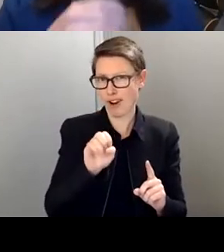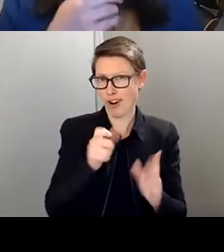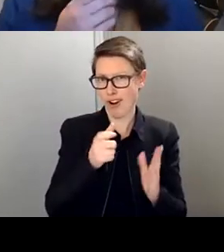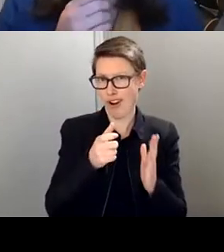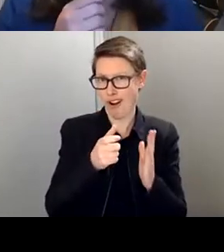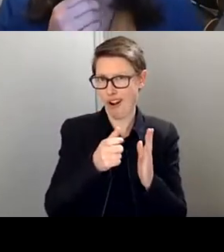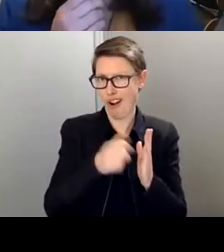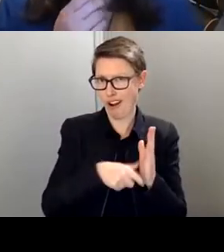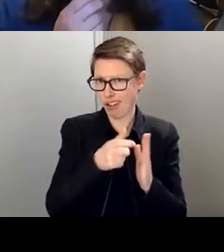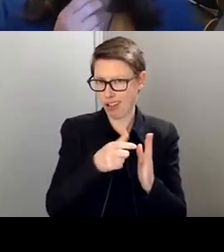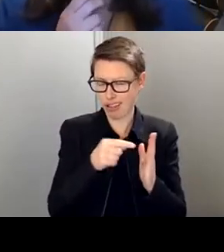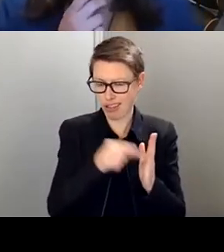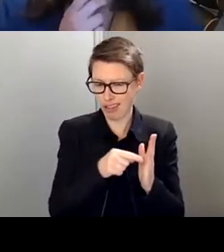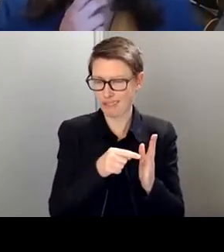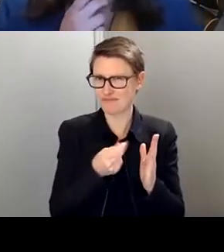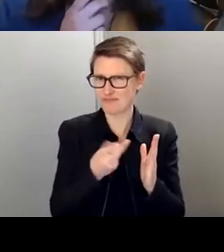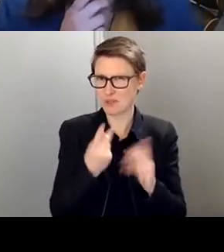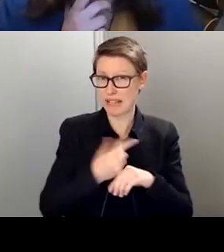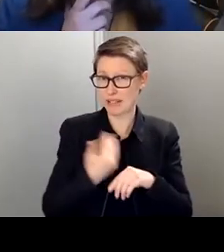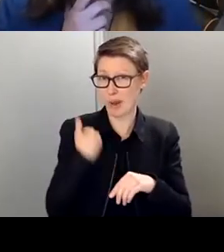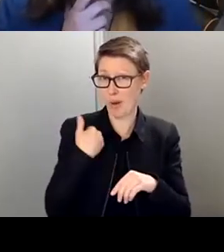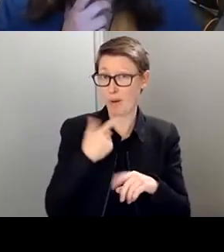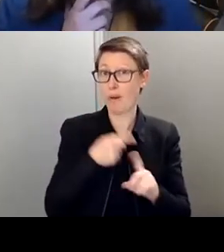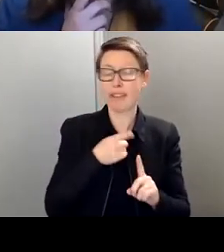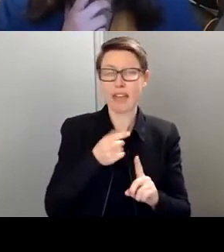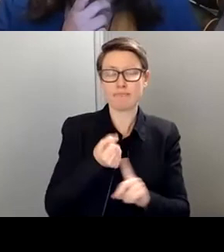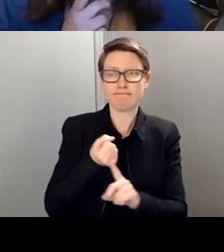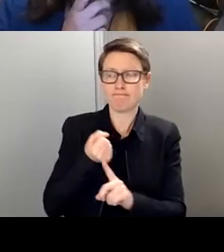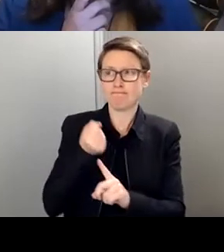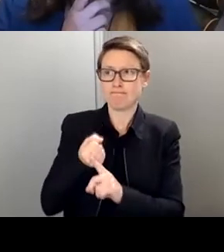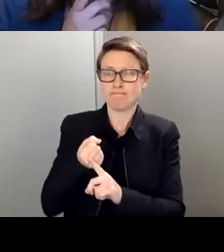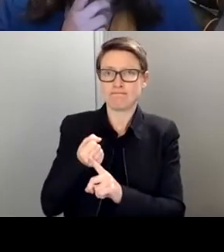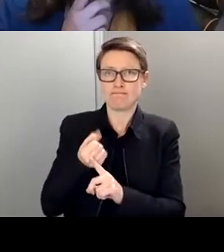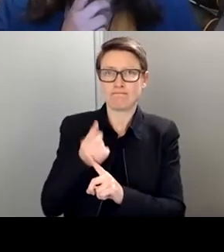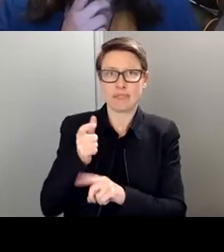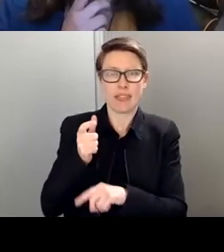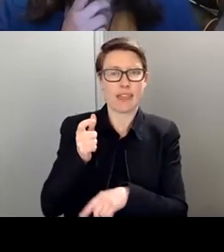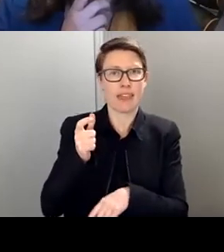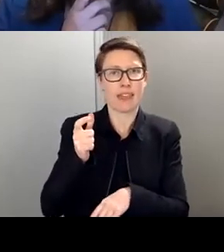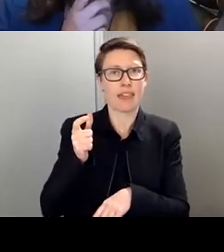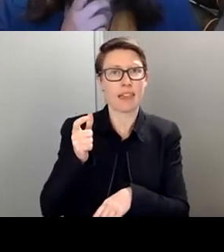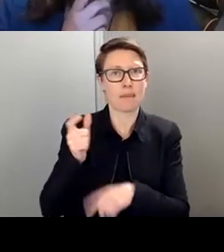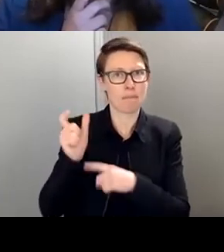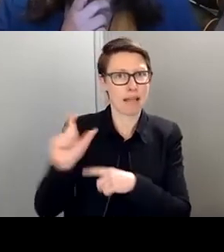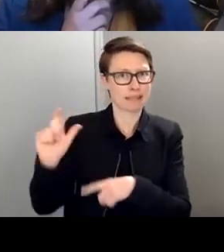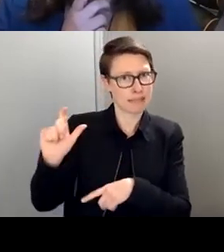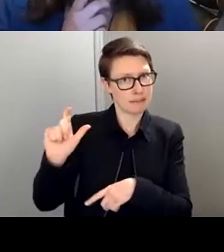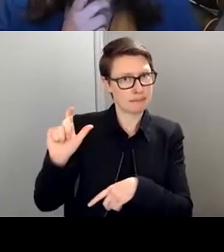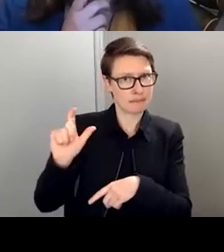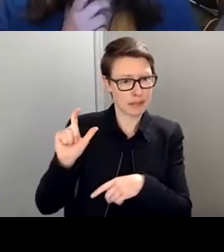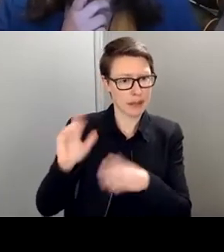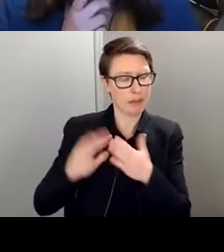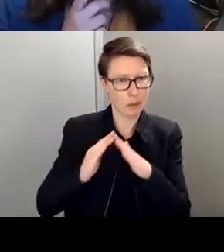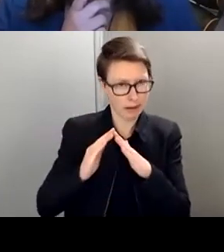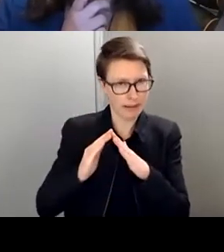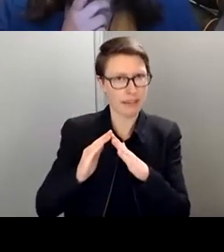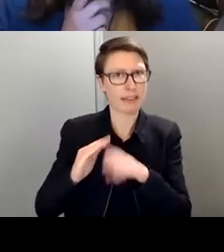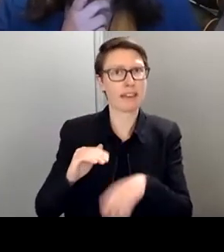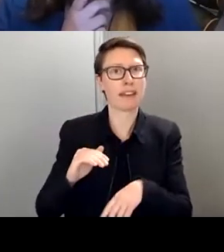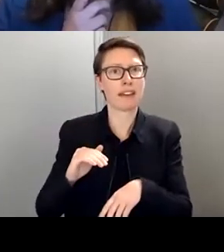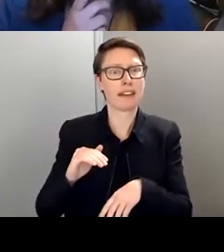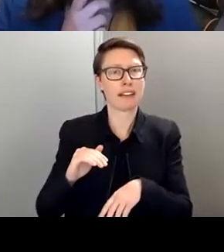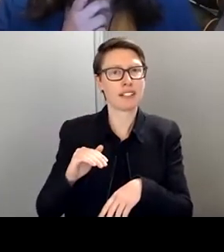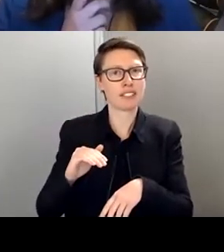repercussions with the Muslim community. So I do want to just kind of point that out as a case study for